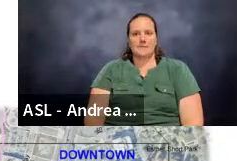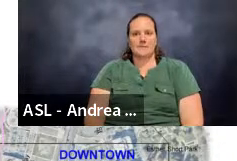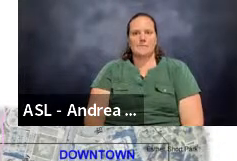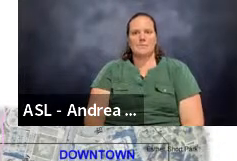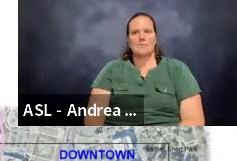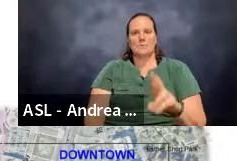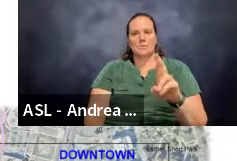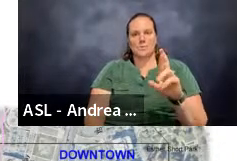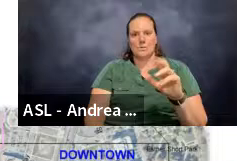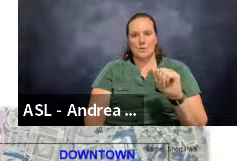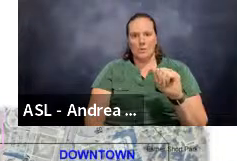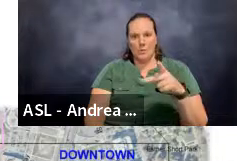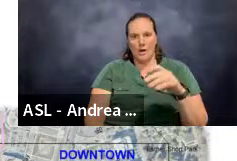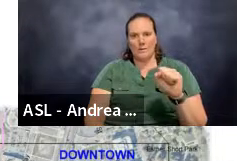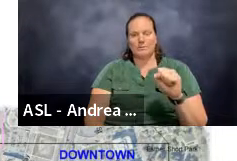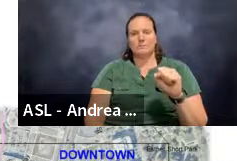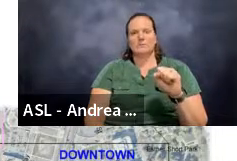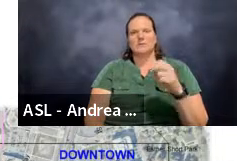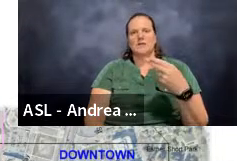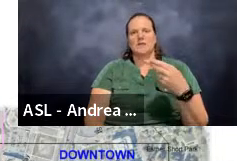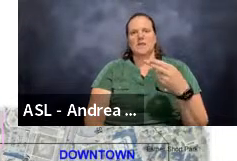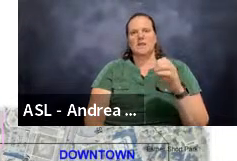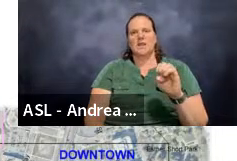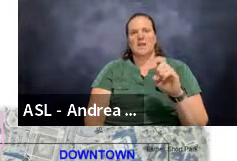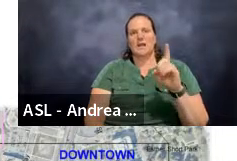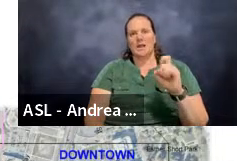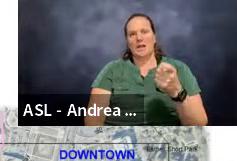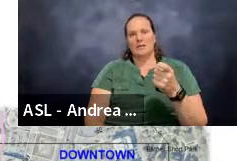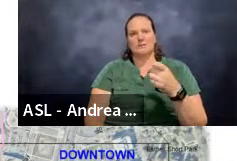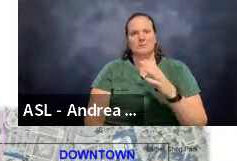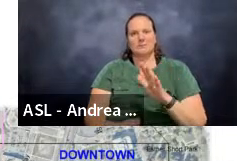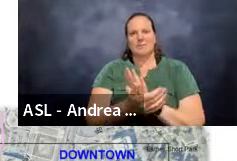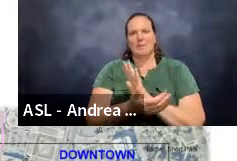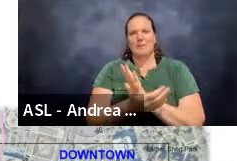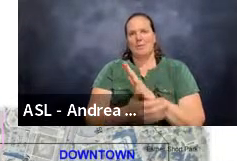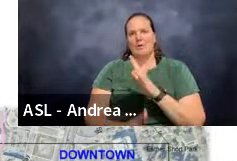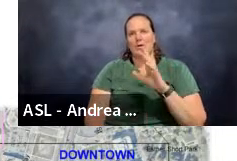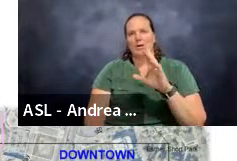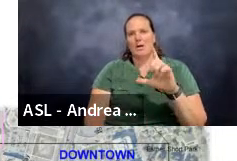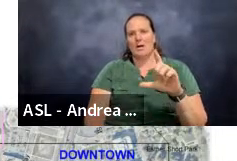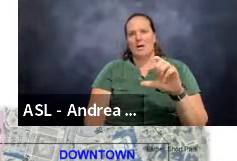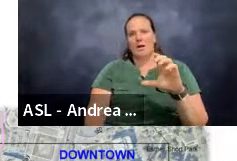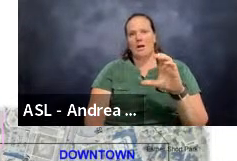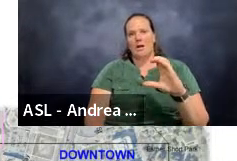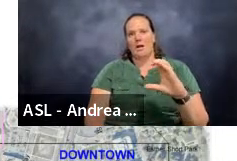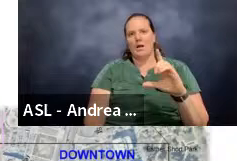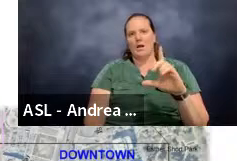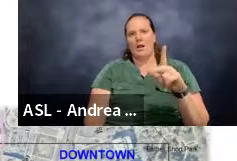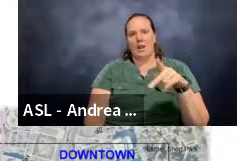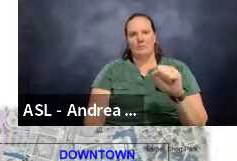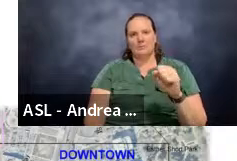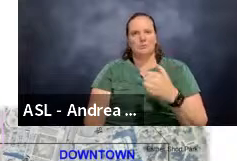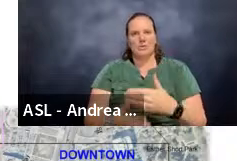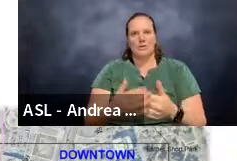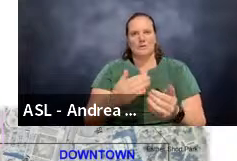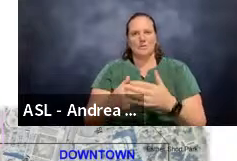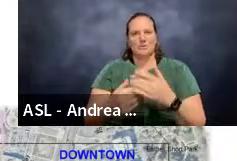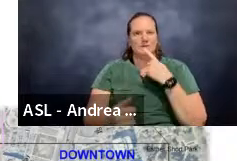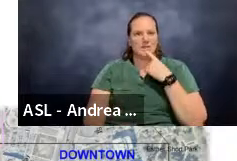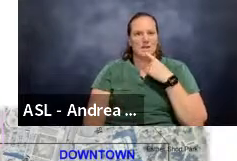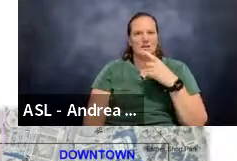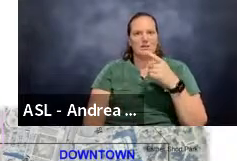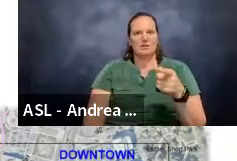ramps, the helixes or the paper clips or however you want to refer to it, but the ramps going from the bridge